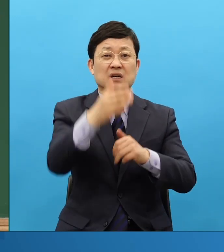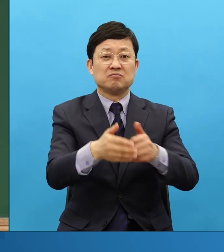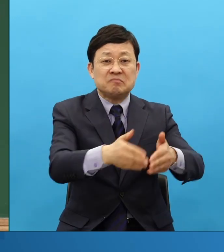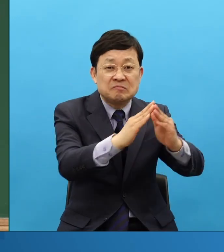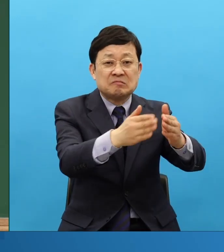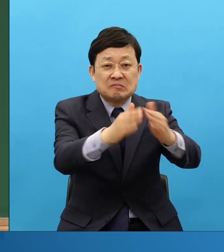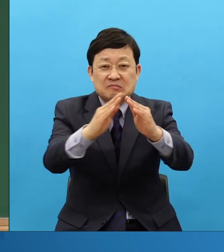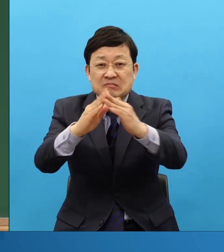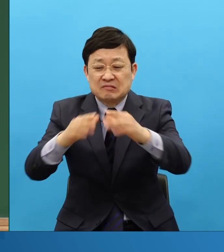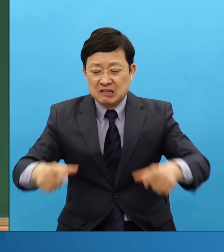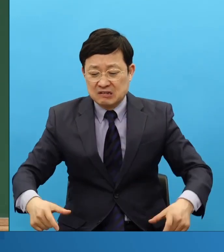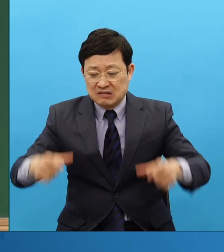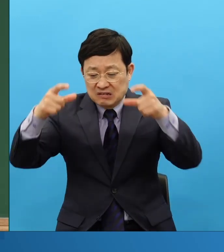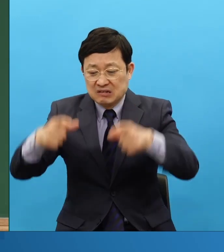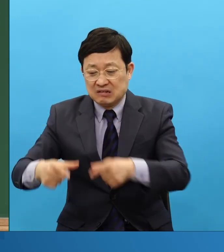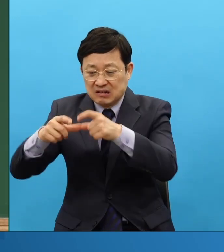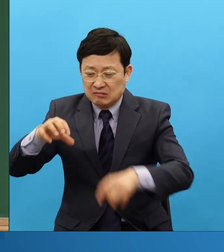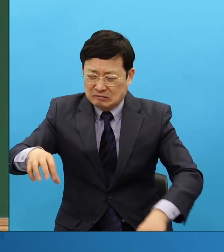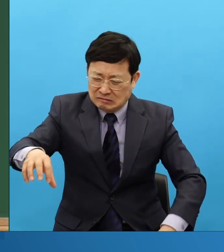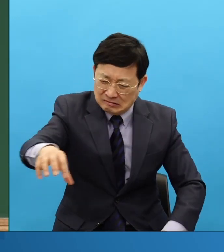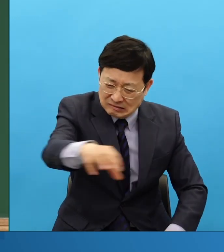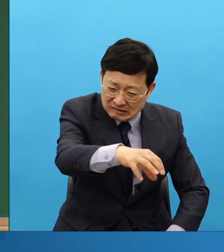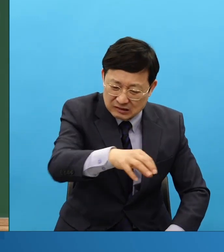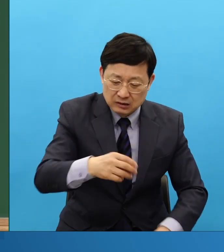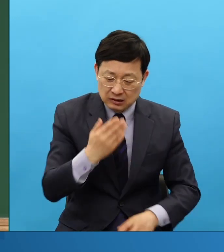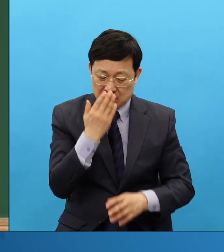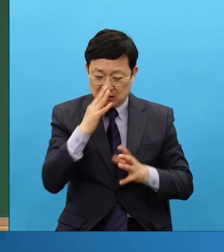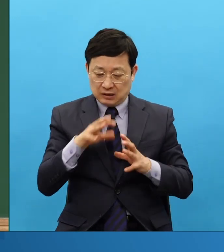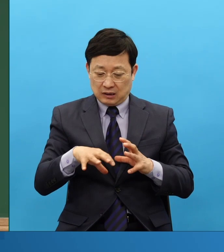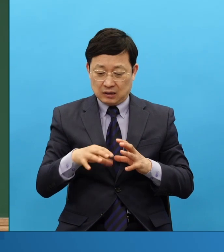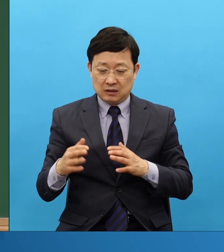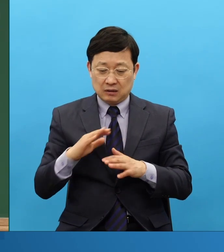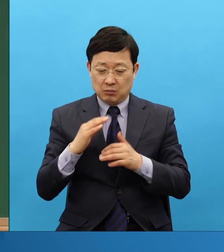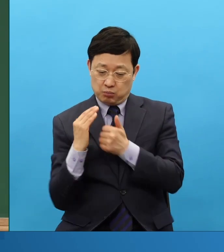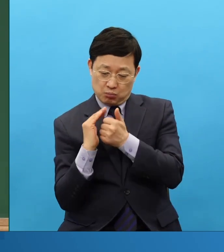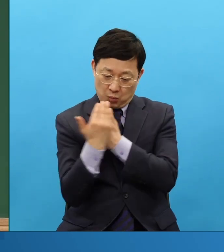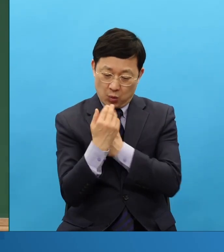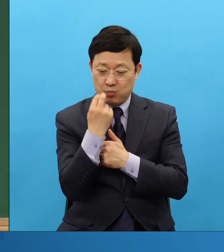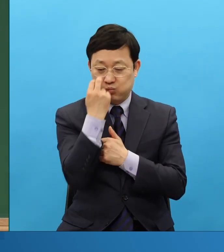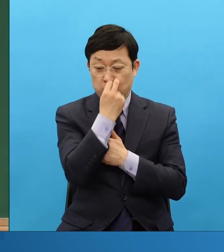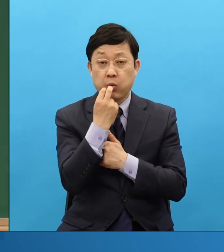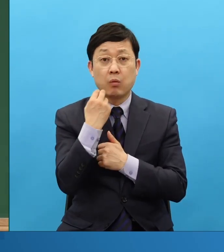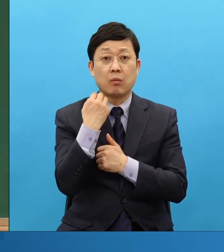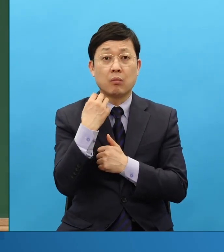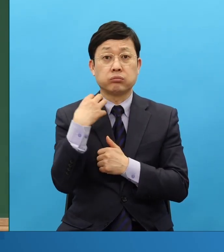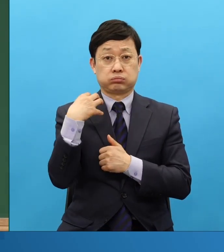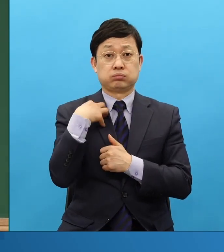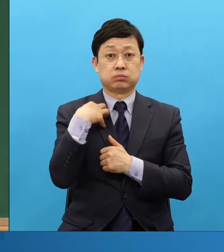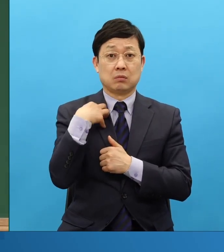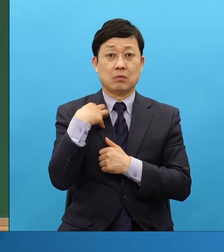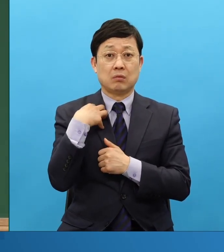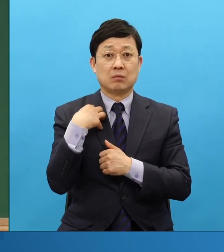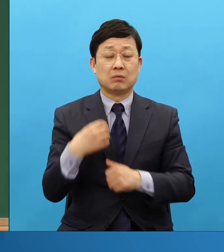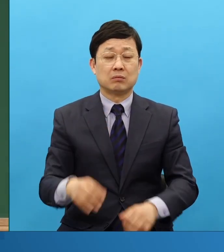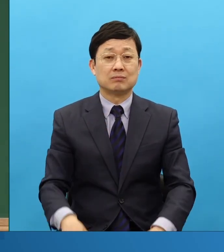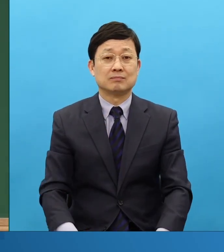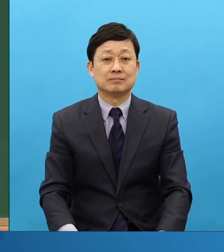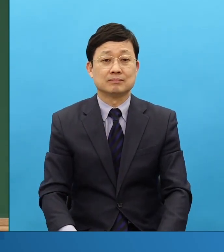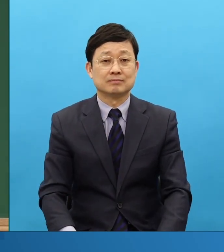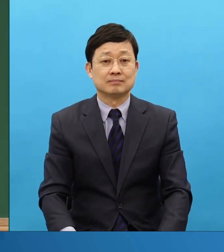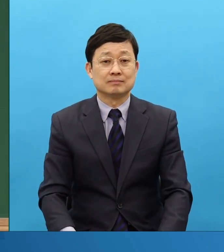The fact that he was able to raise and establish 1,000 partisans in that small little nation, it means that he made and established in all regions, in all places.